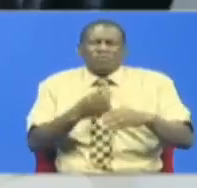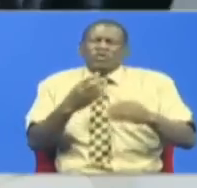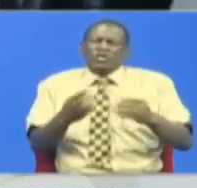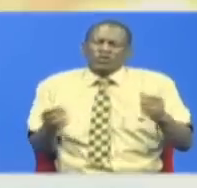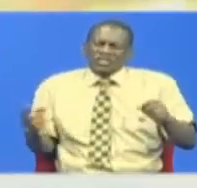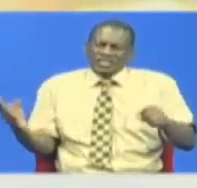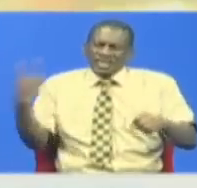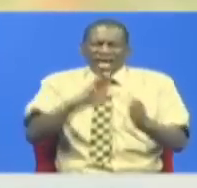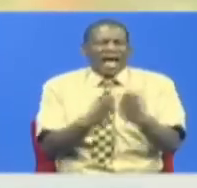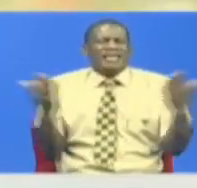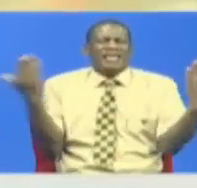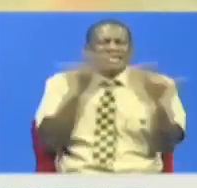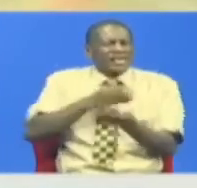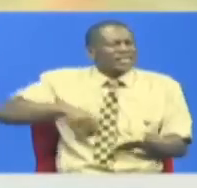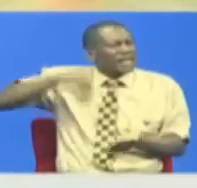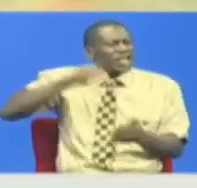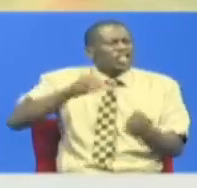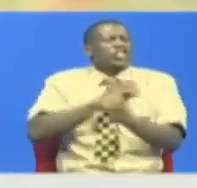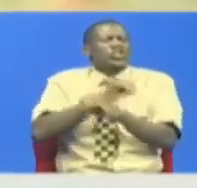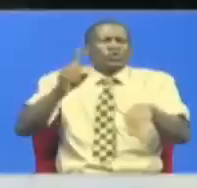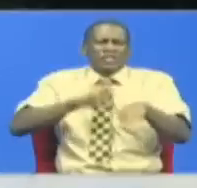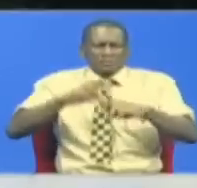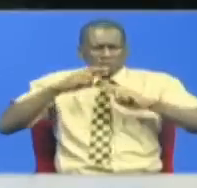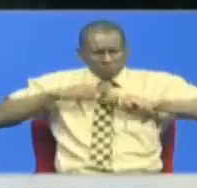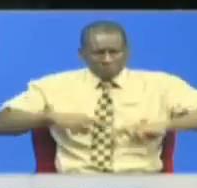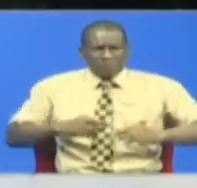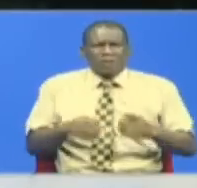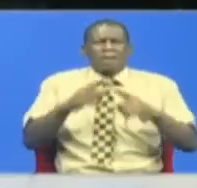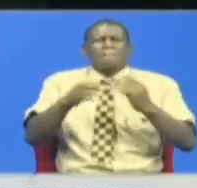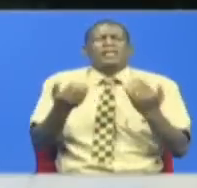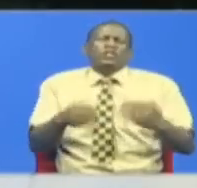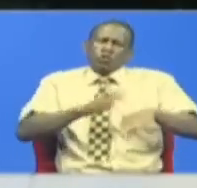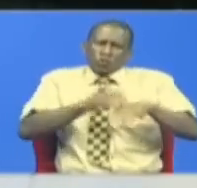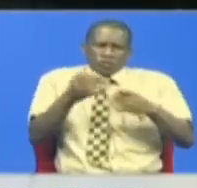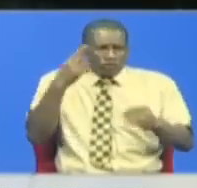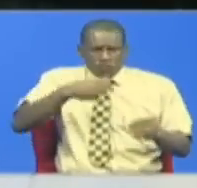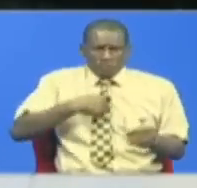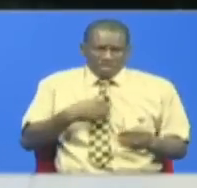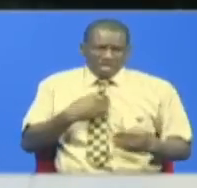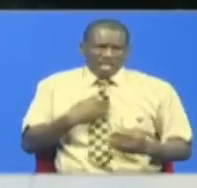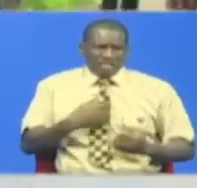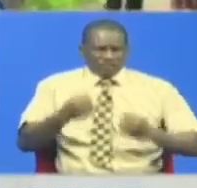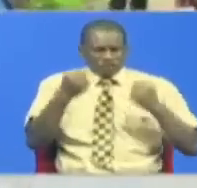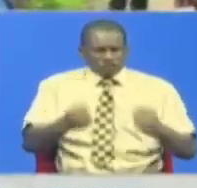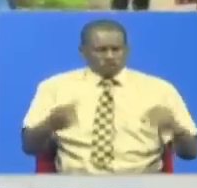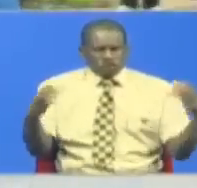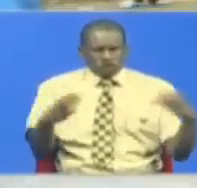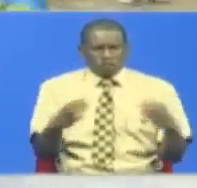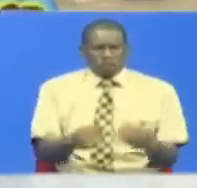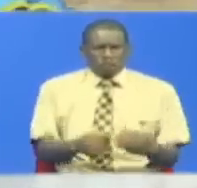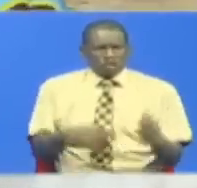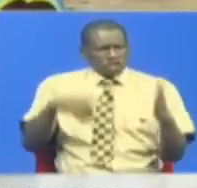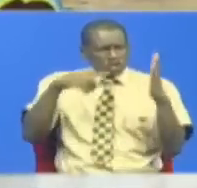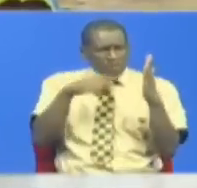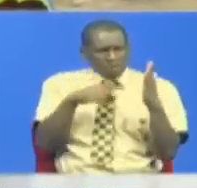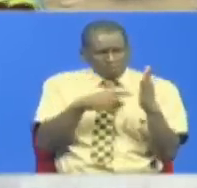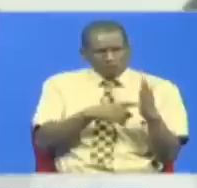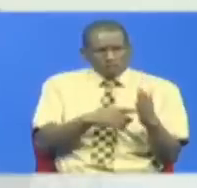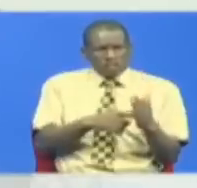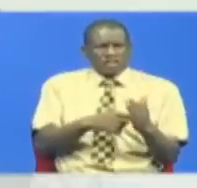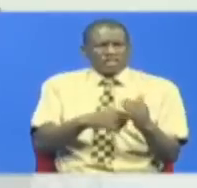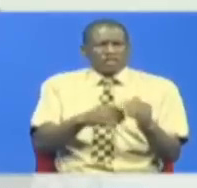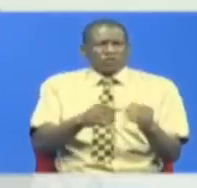time to relax. Fortunately for me, I have got a very strong team. The point most Kenyans would wait